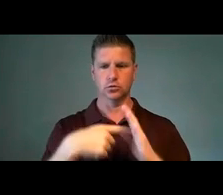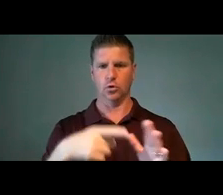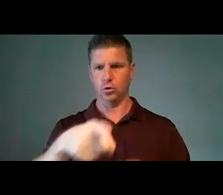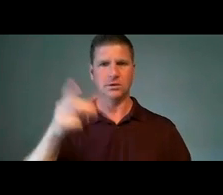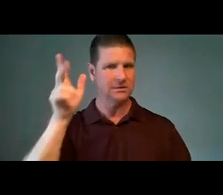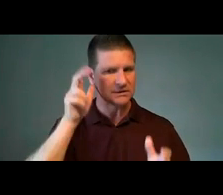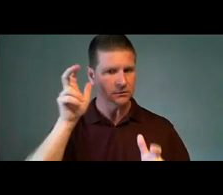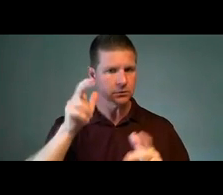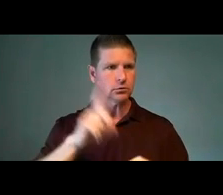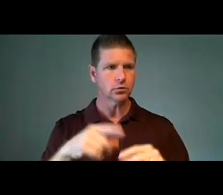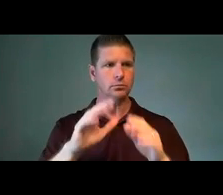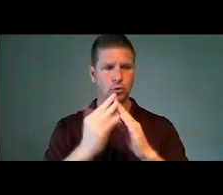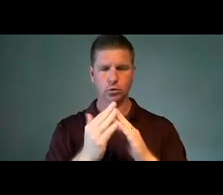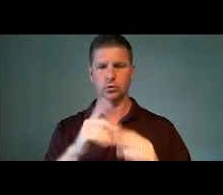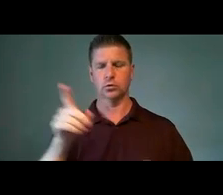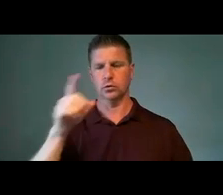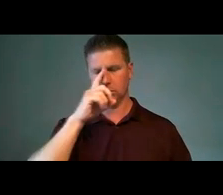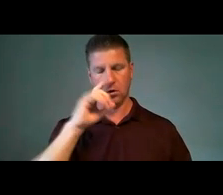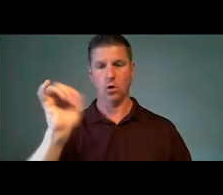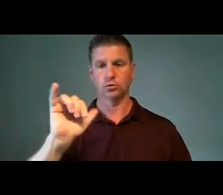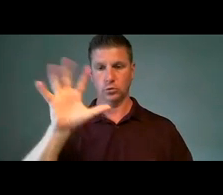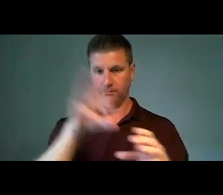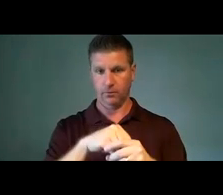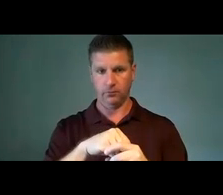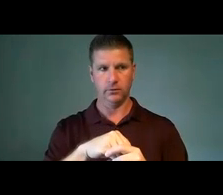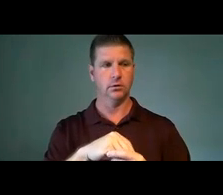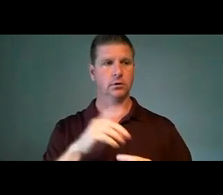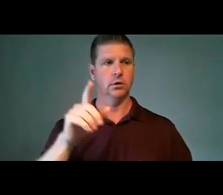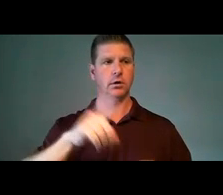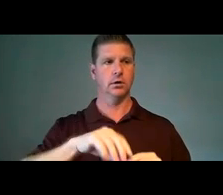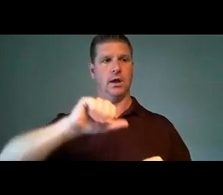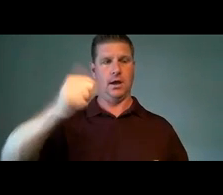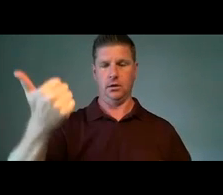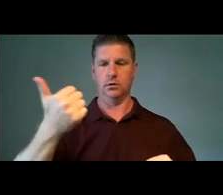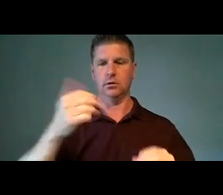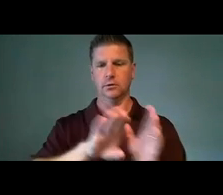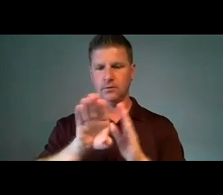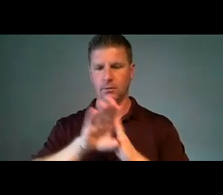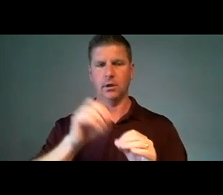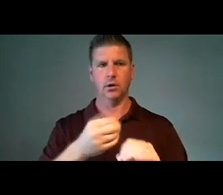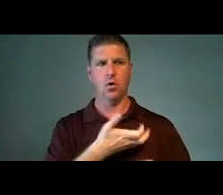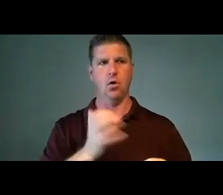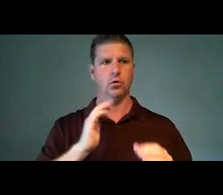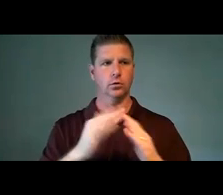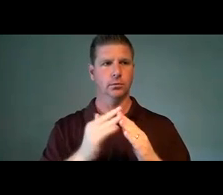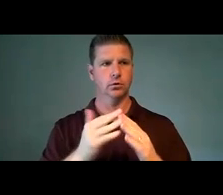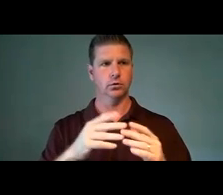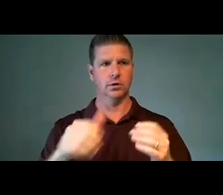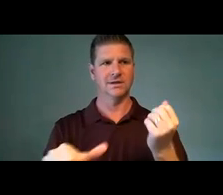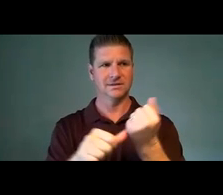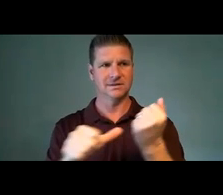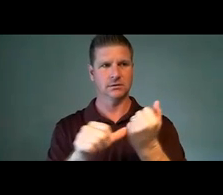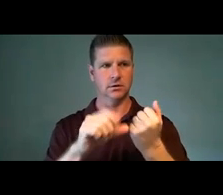to the community. He's also actively involved in other developments in our community, assisting us